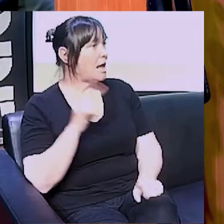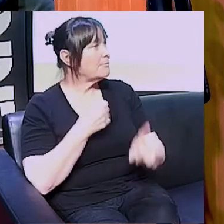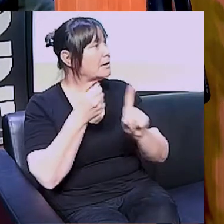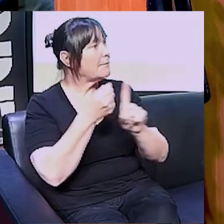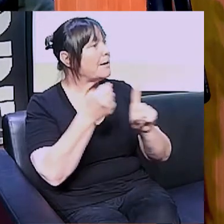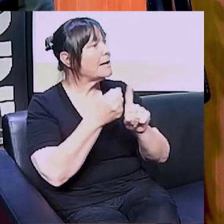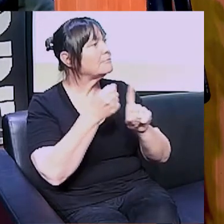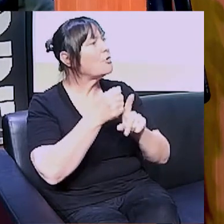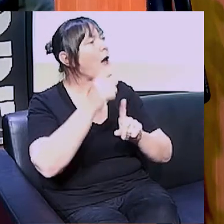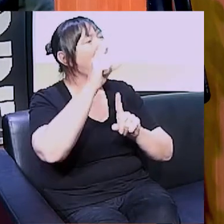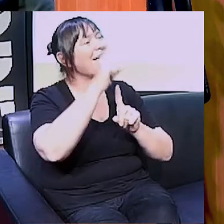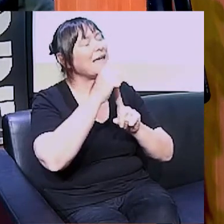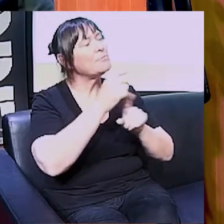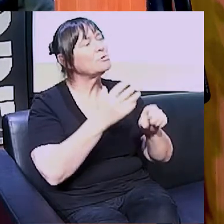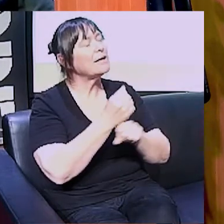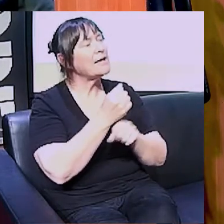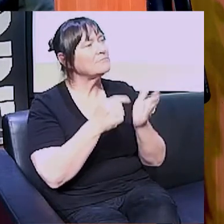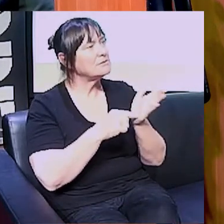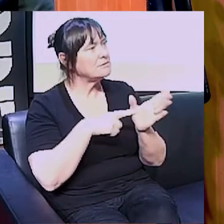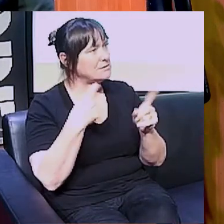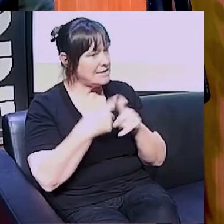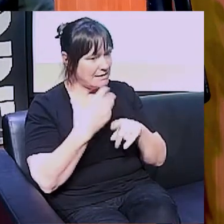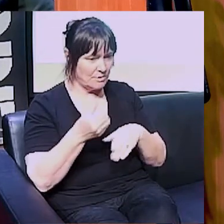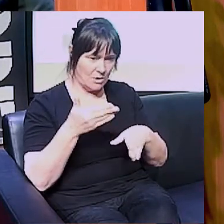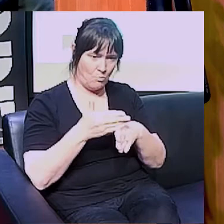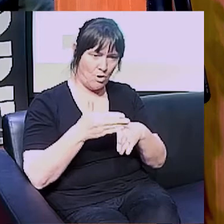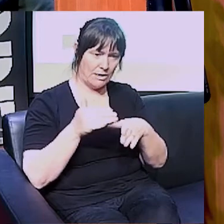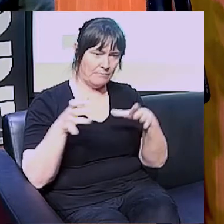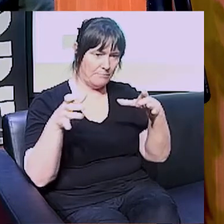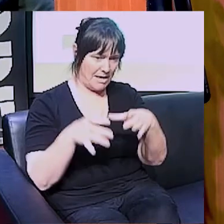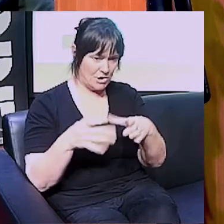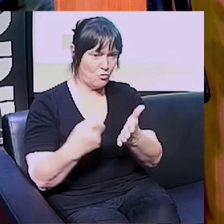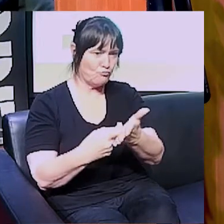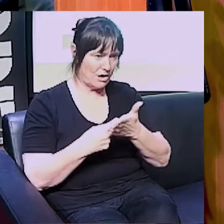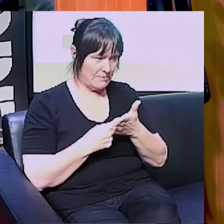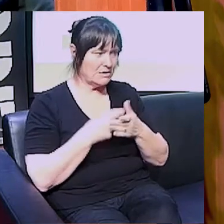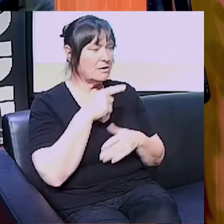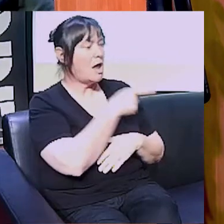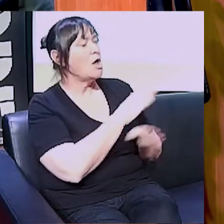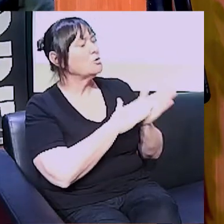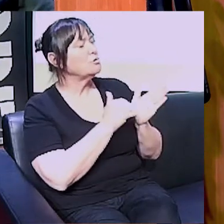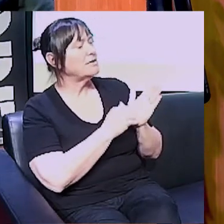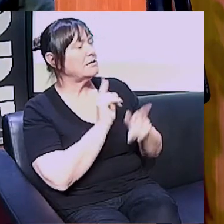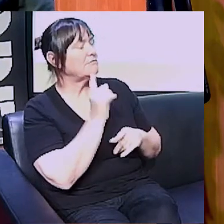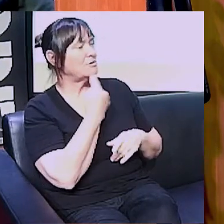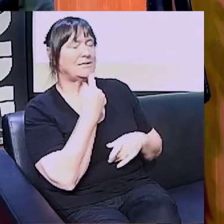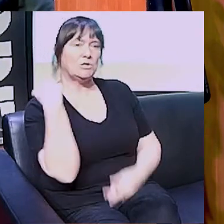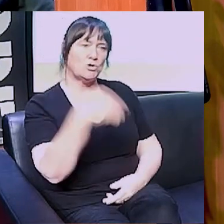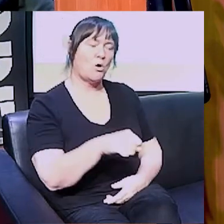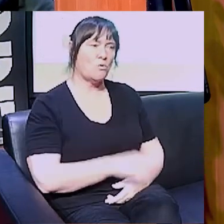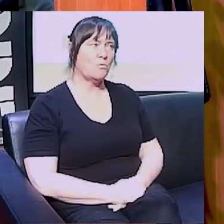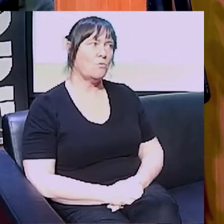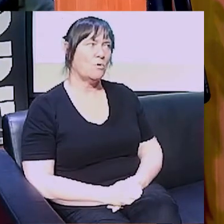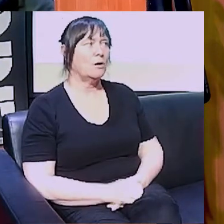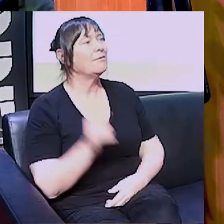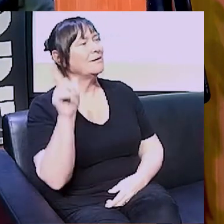tax. There was a working party that recommended one. New Zealand First vetoed that. Labour subsequently turned around and said they wouldn't do